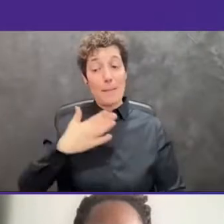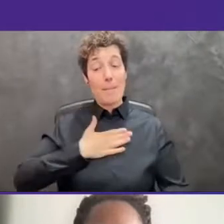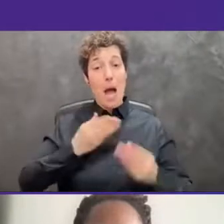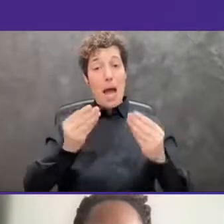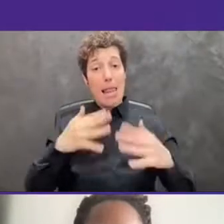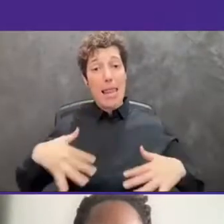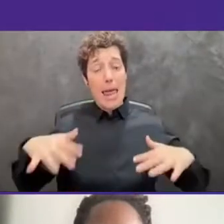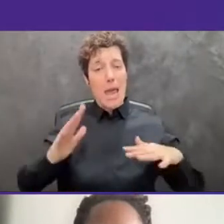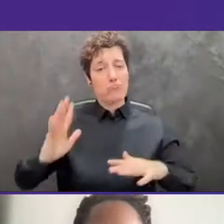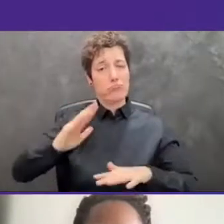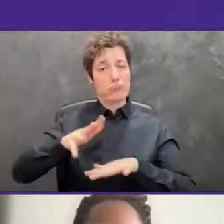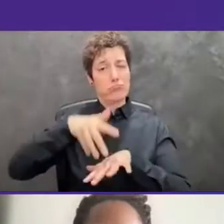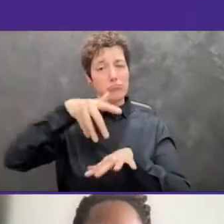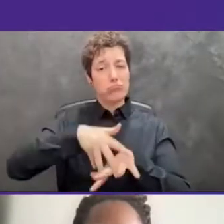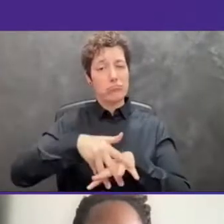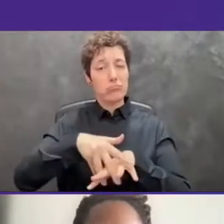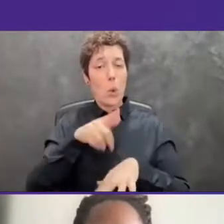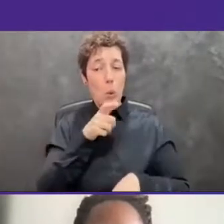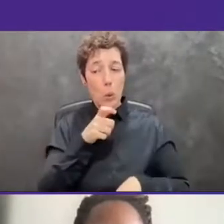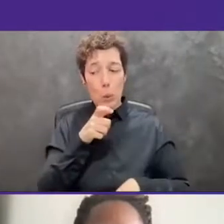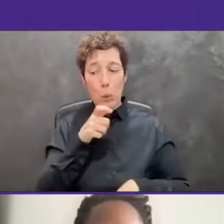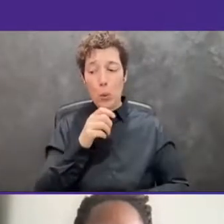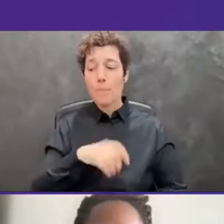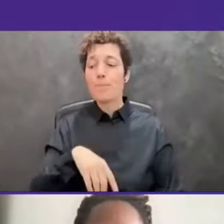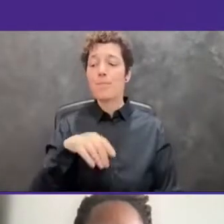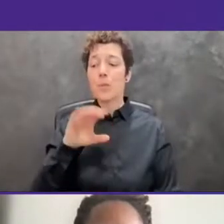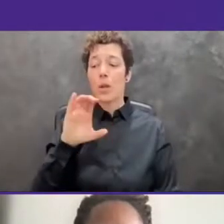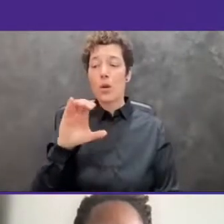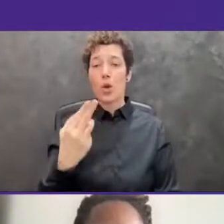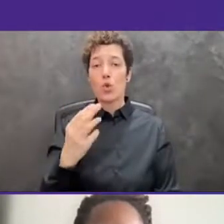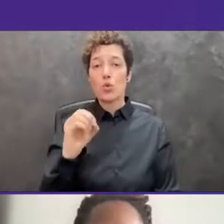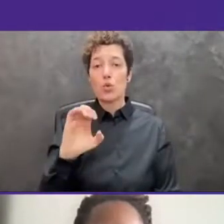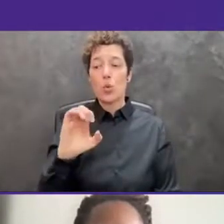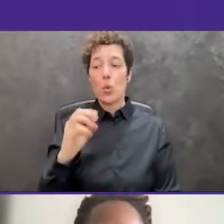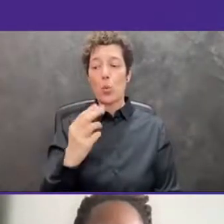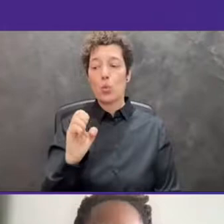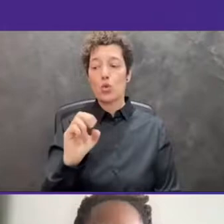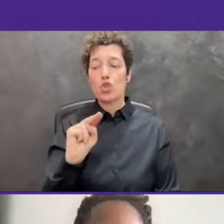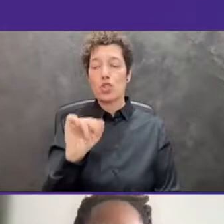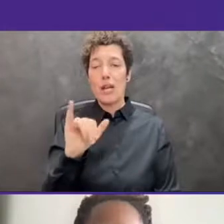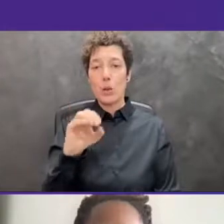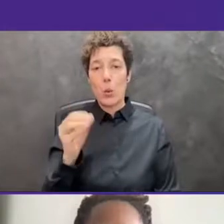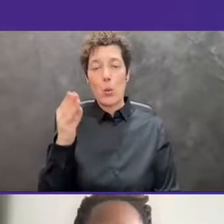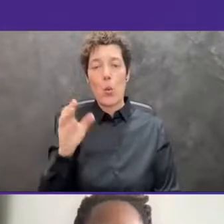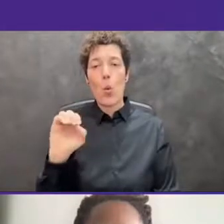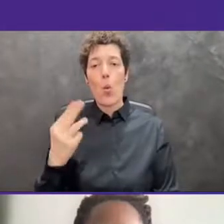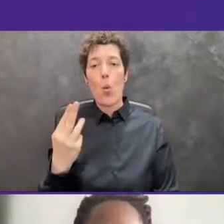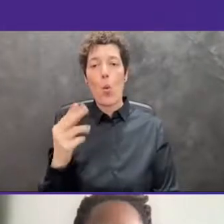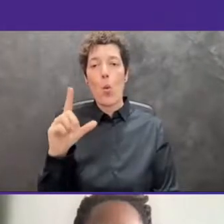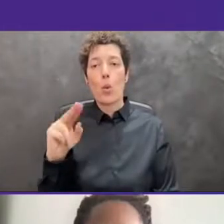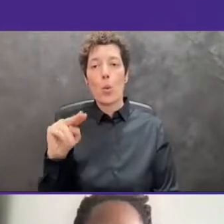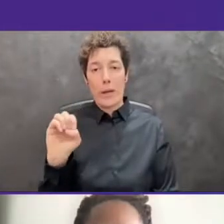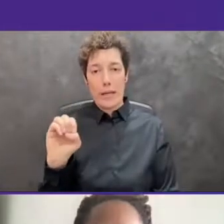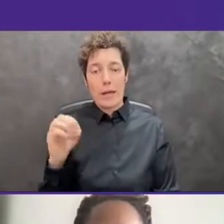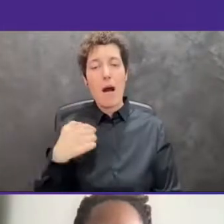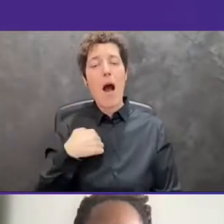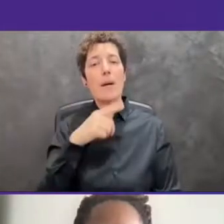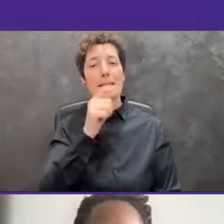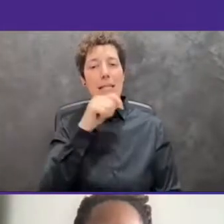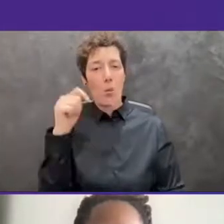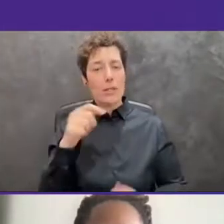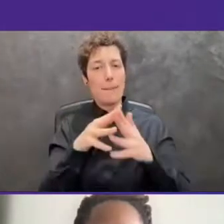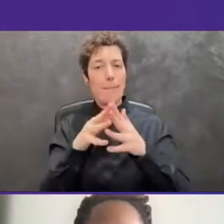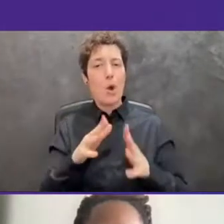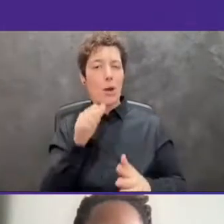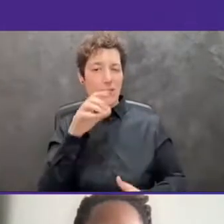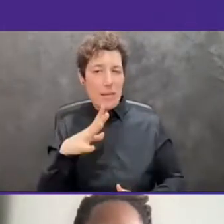unceded territories of the Chochenyo Ohlone. I'm a Taiwanese American female with medium complexion,